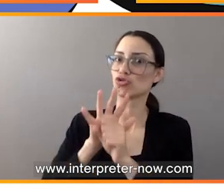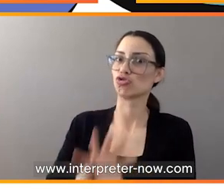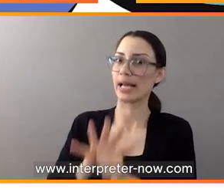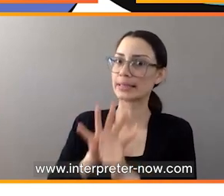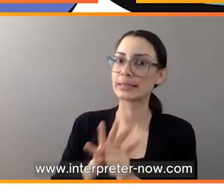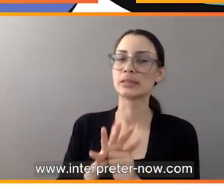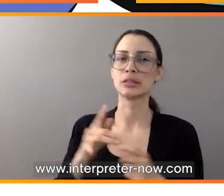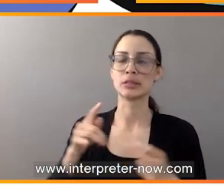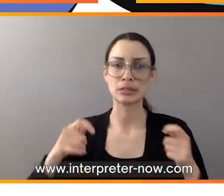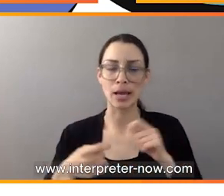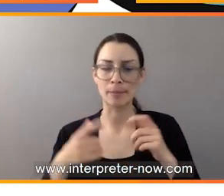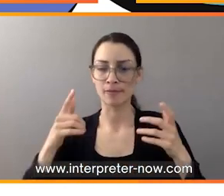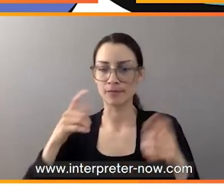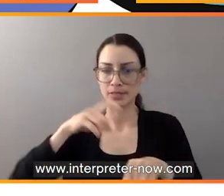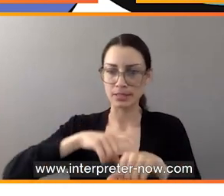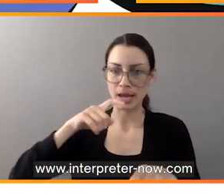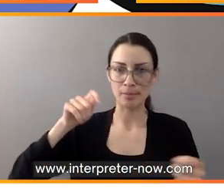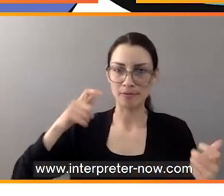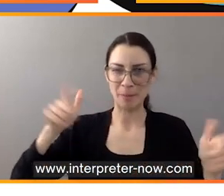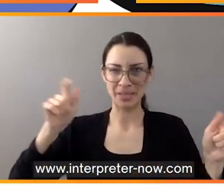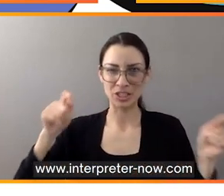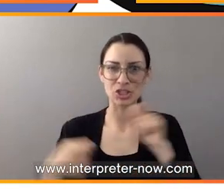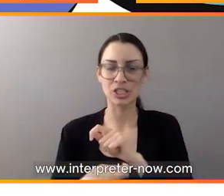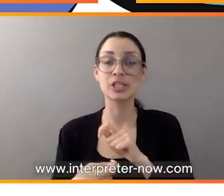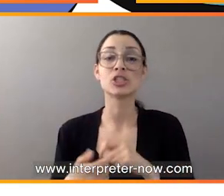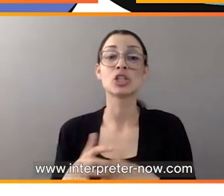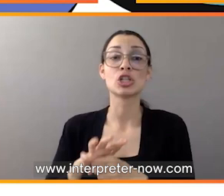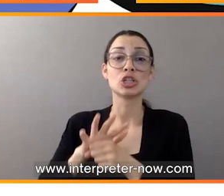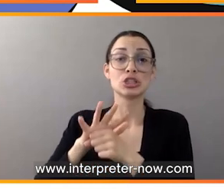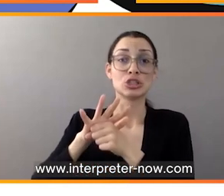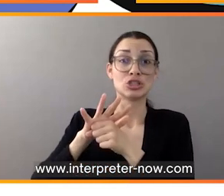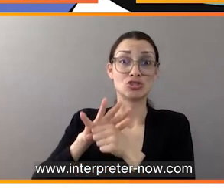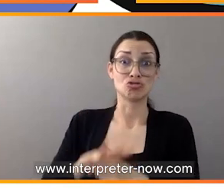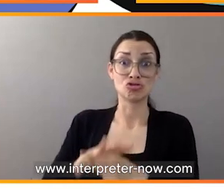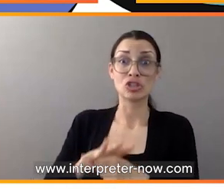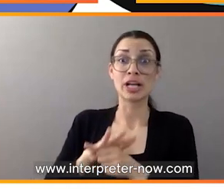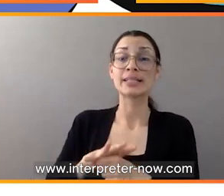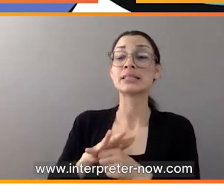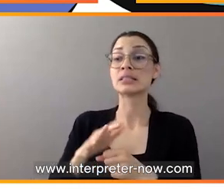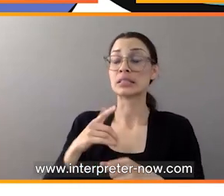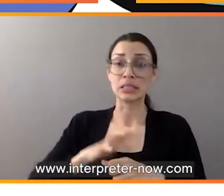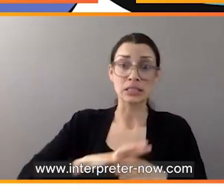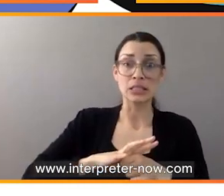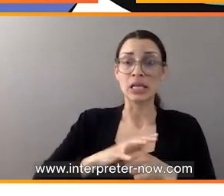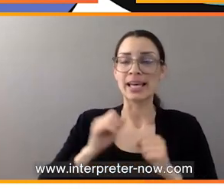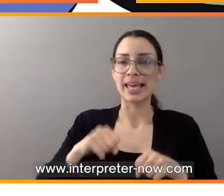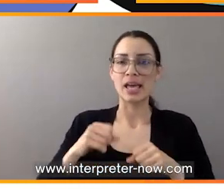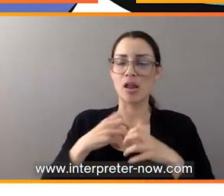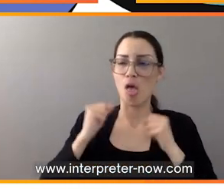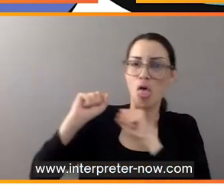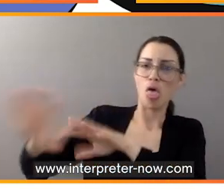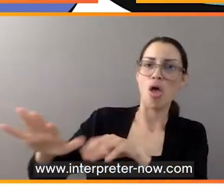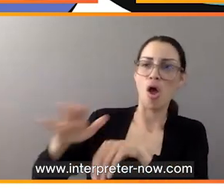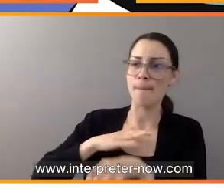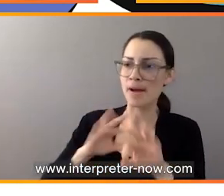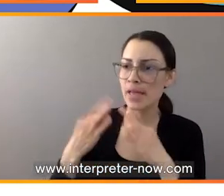change, sometimes, and I know this about me, like that stress can fall onto your family or fall onto the people around